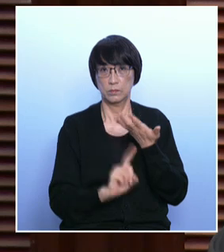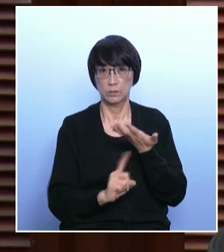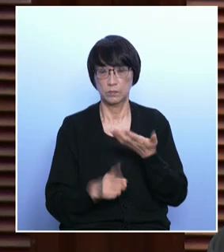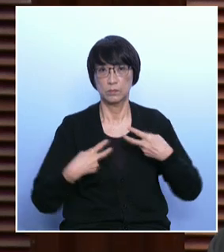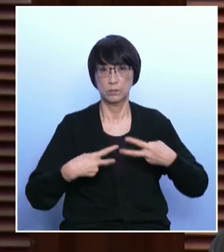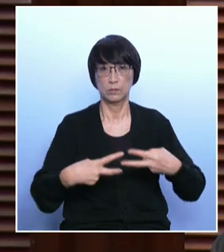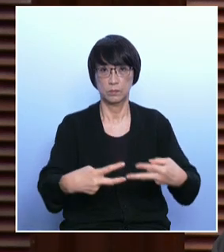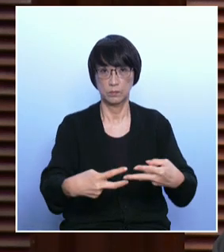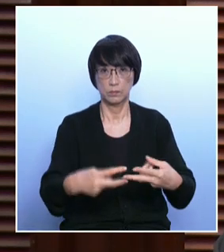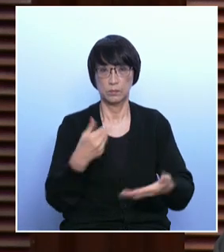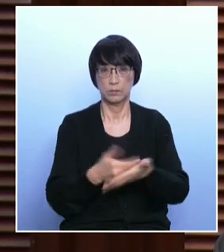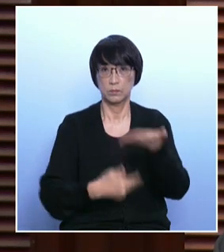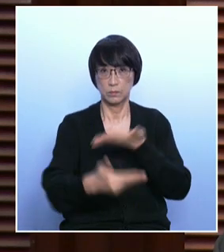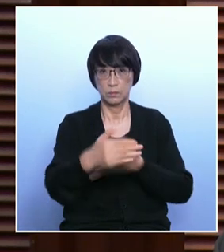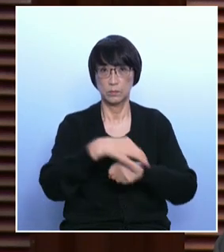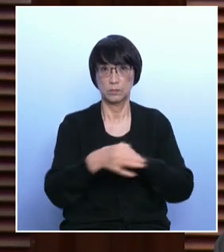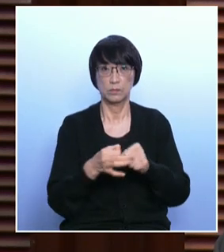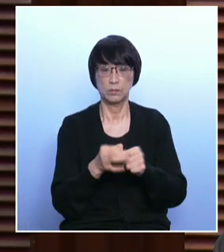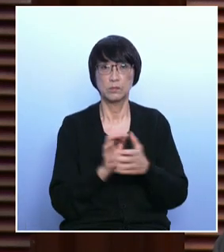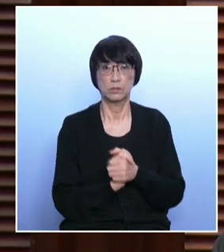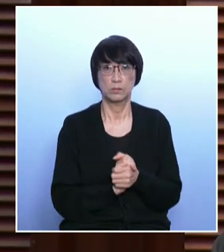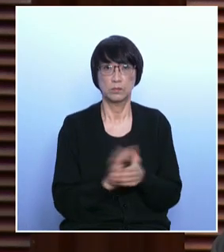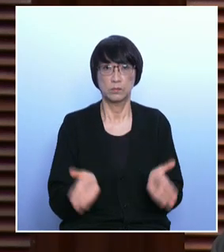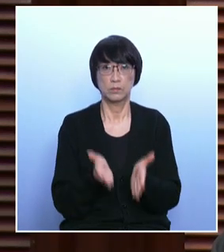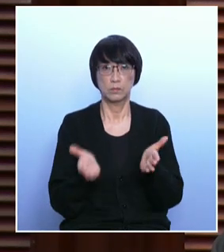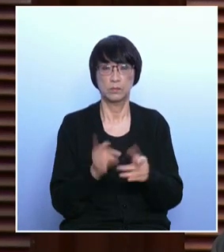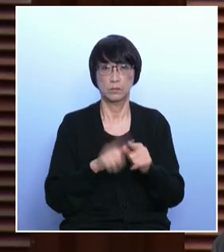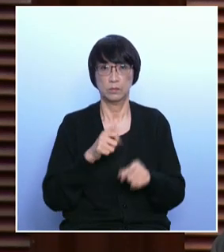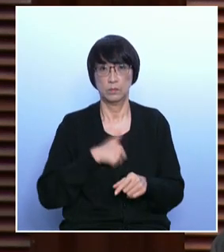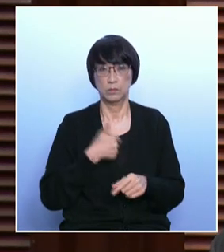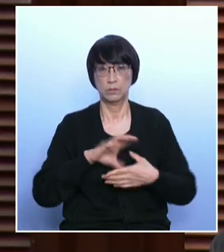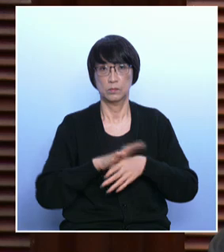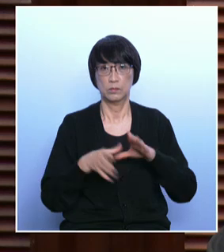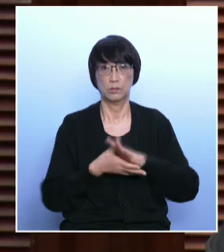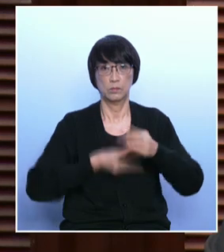and assisting local and mainland high-quality CM products to